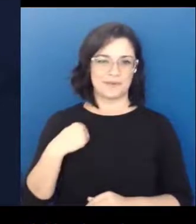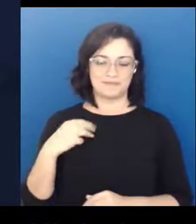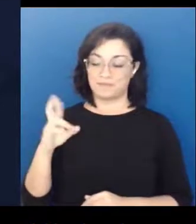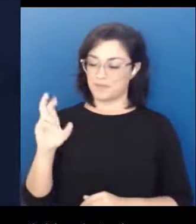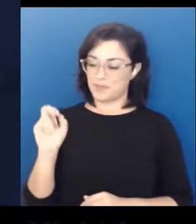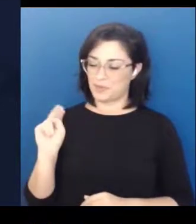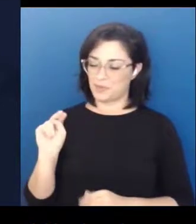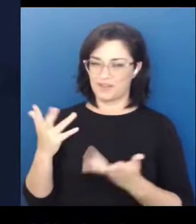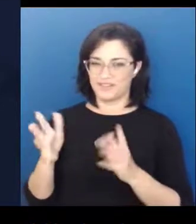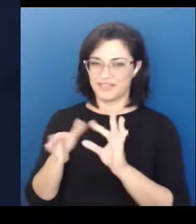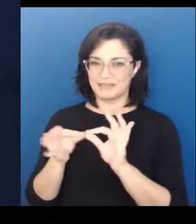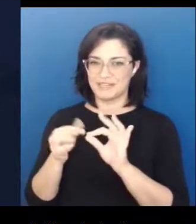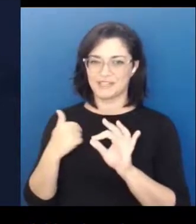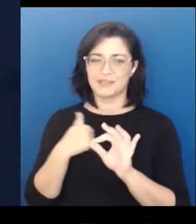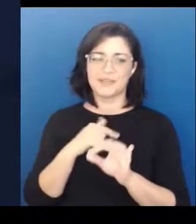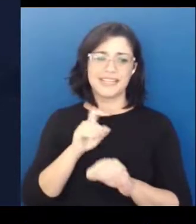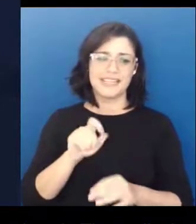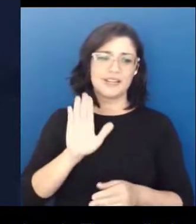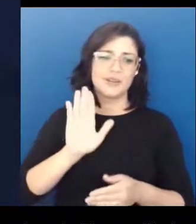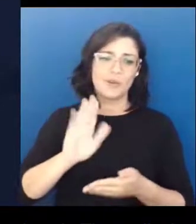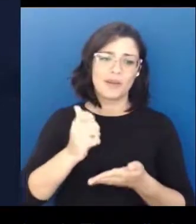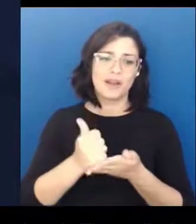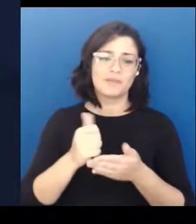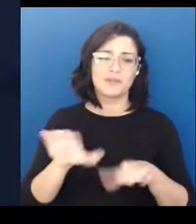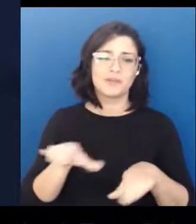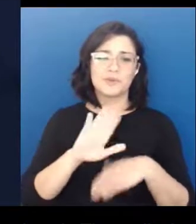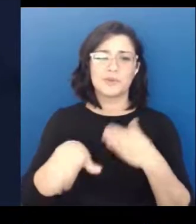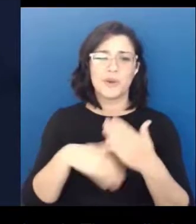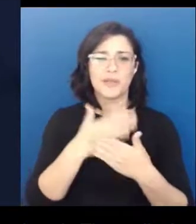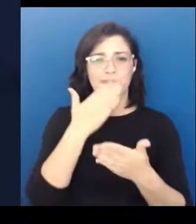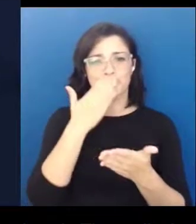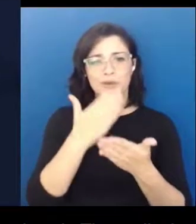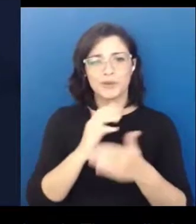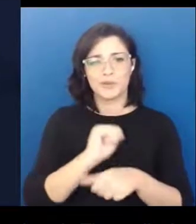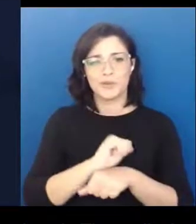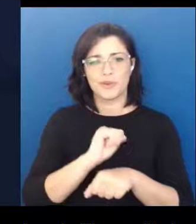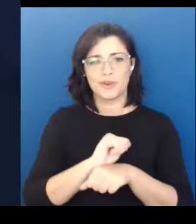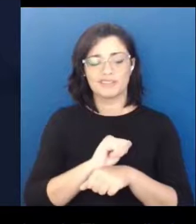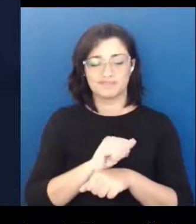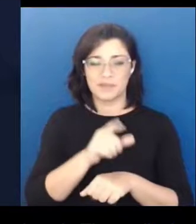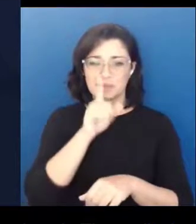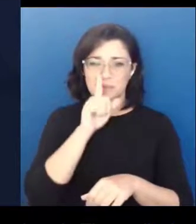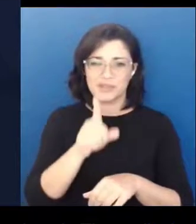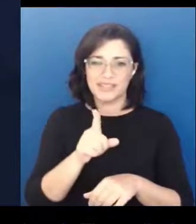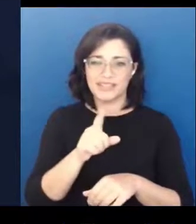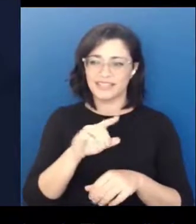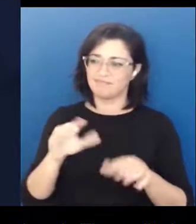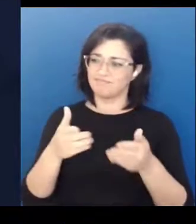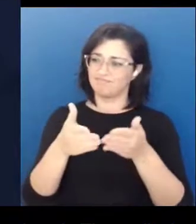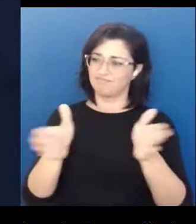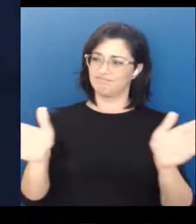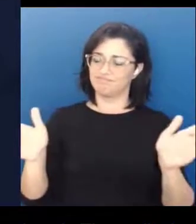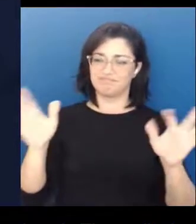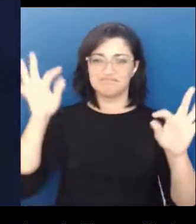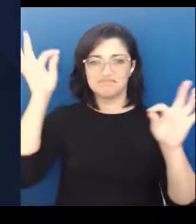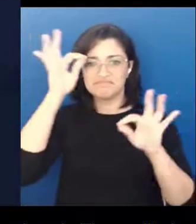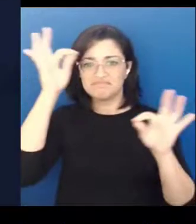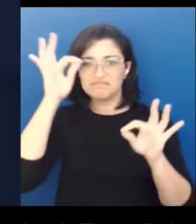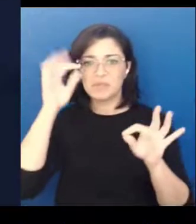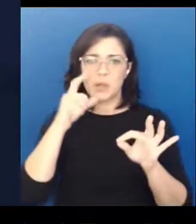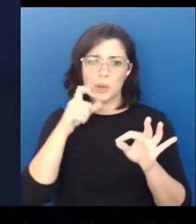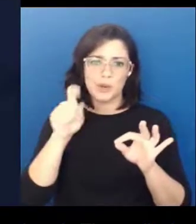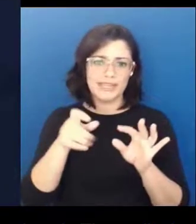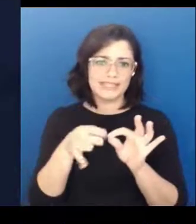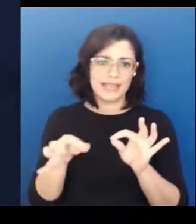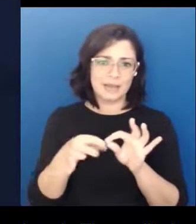The reality is that the general public is unaware of who needs captioning and why. Hearing loss is that